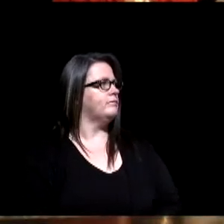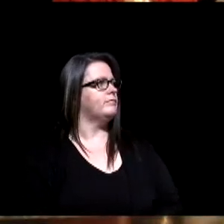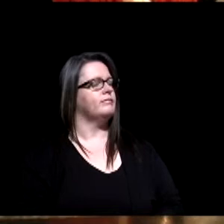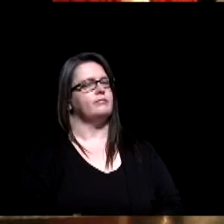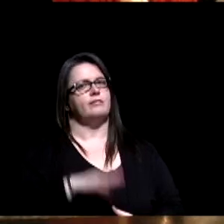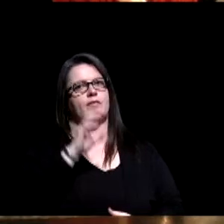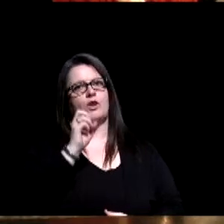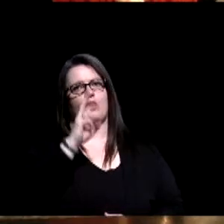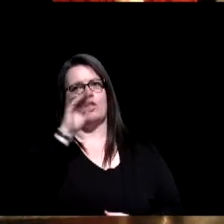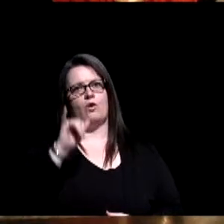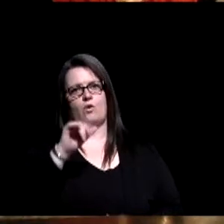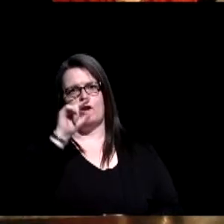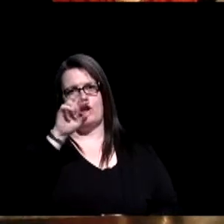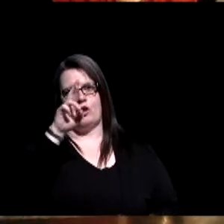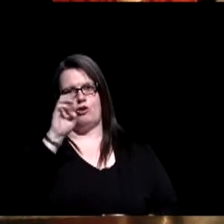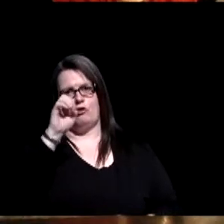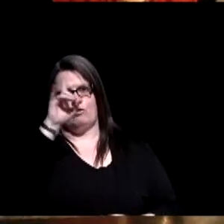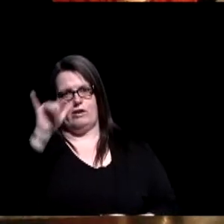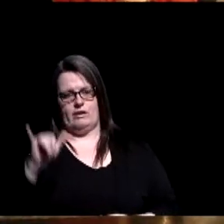Corey Greeley.